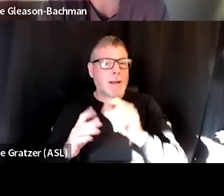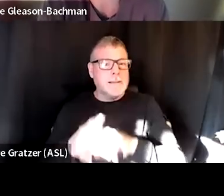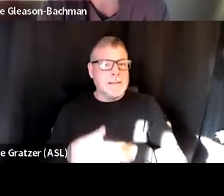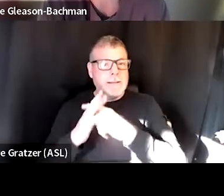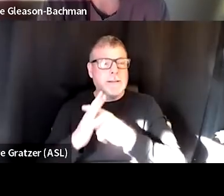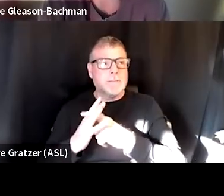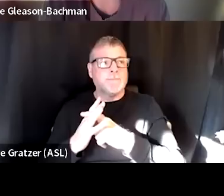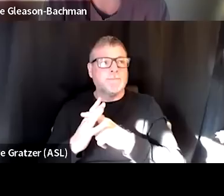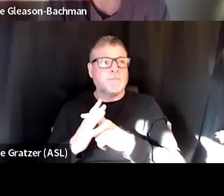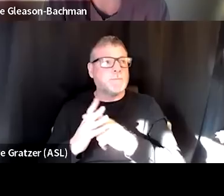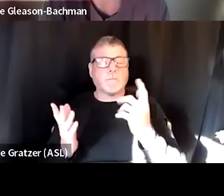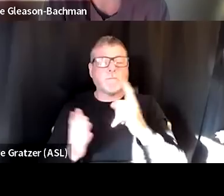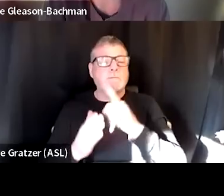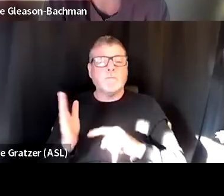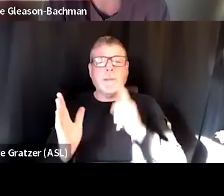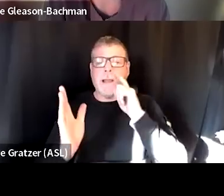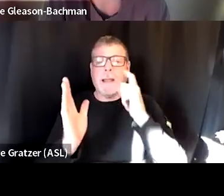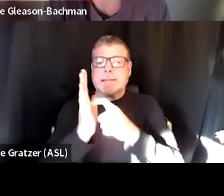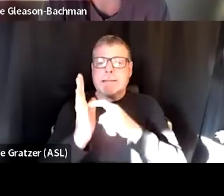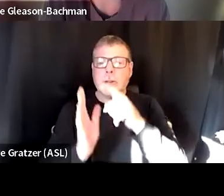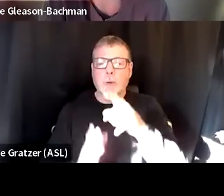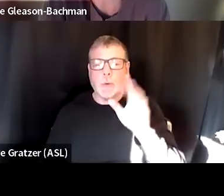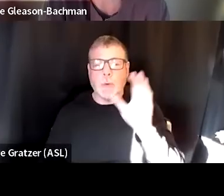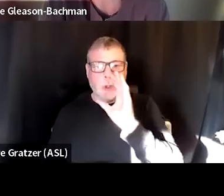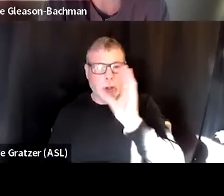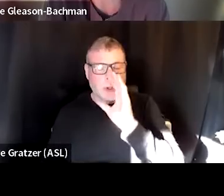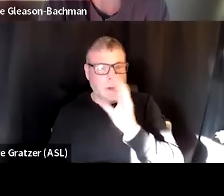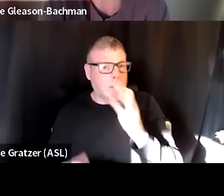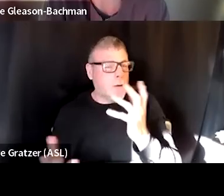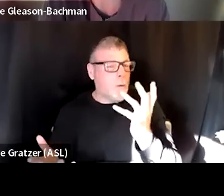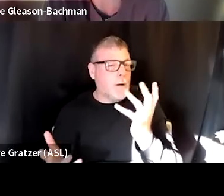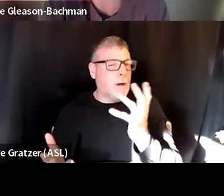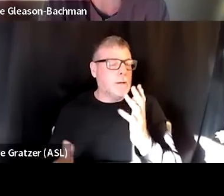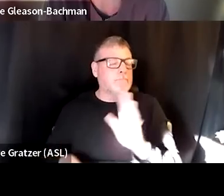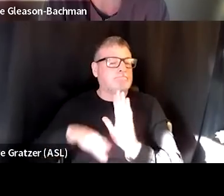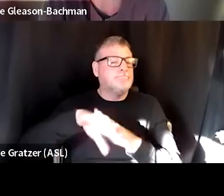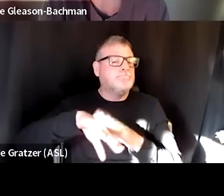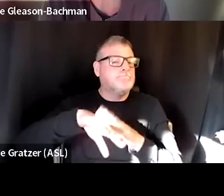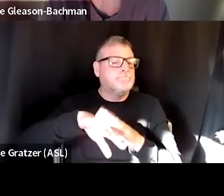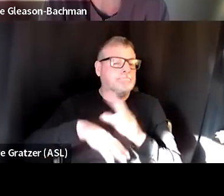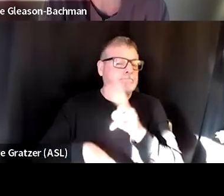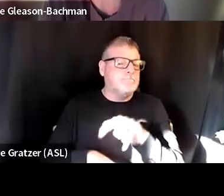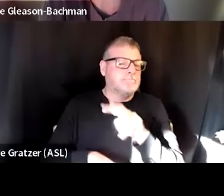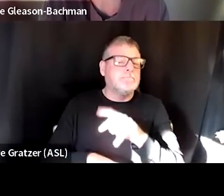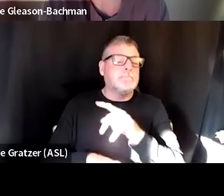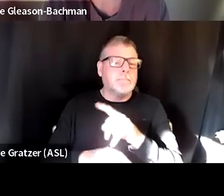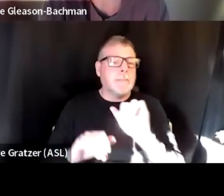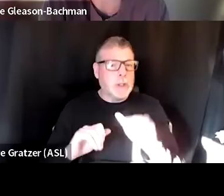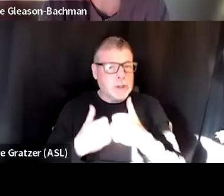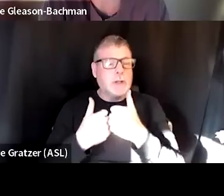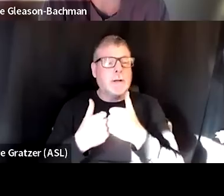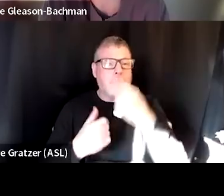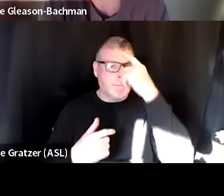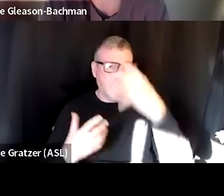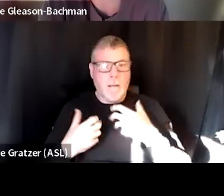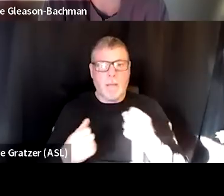like, what are the signs that you look for, or what kind of tells you that someone might be having a challenge, a mental